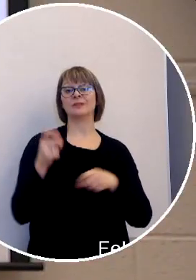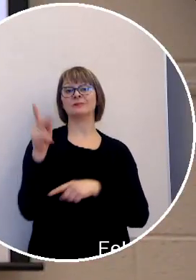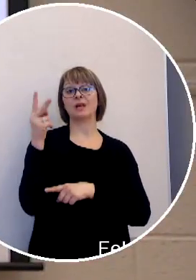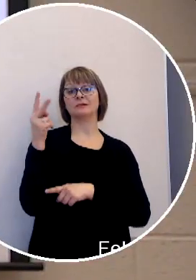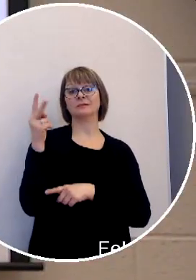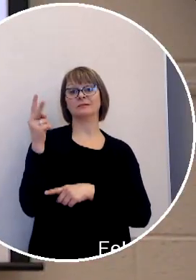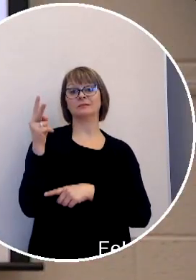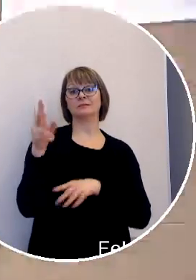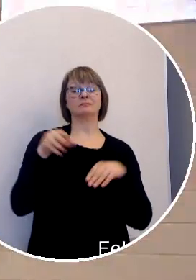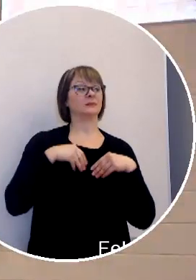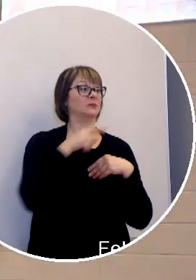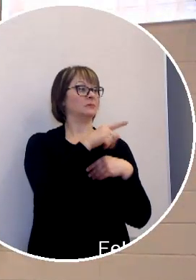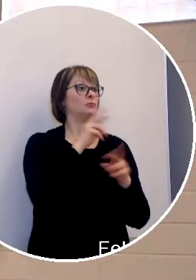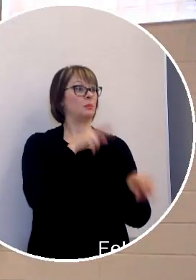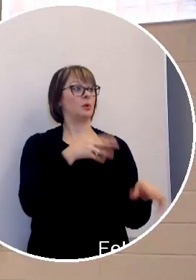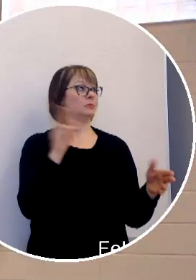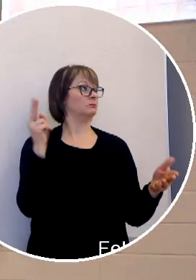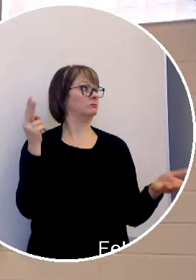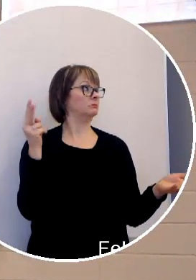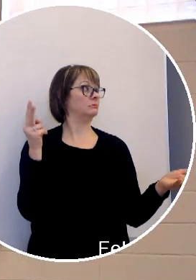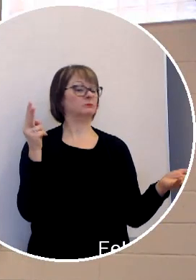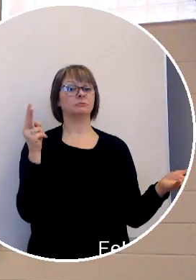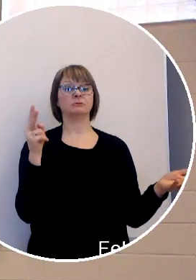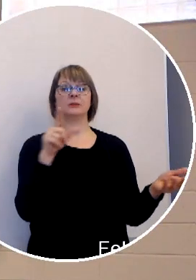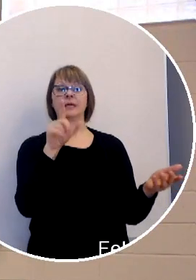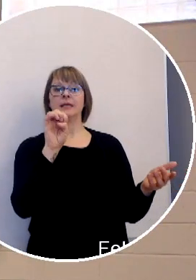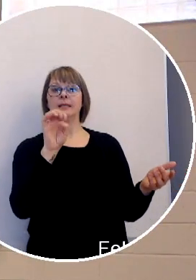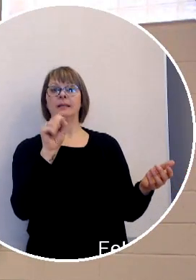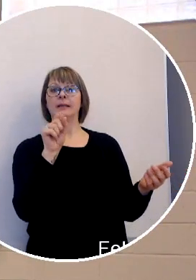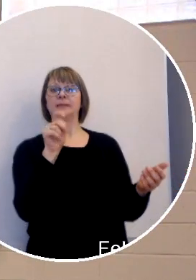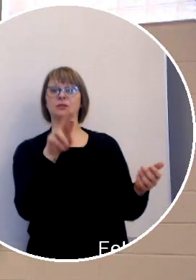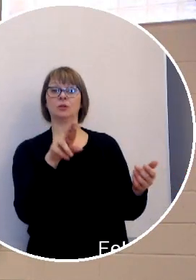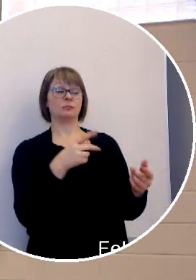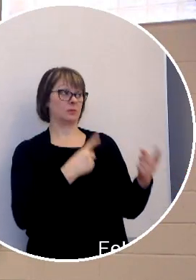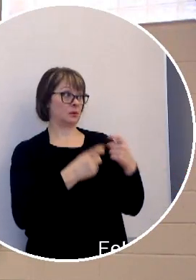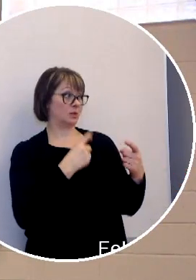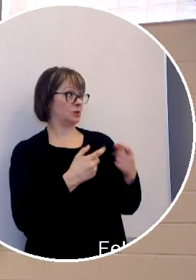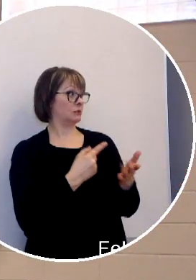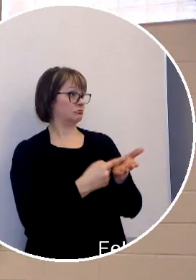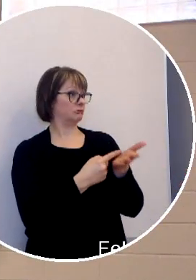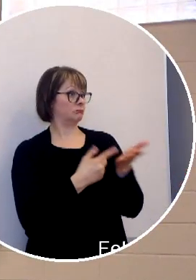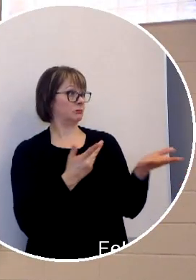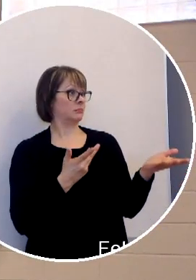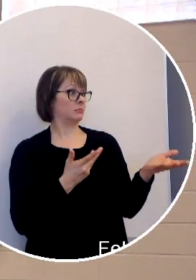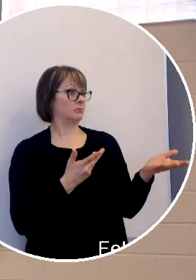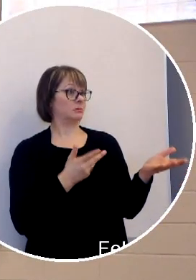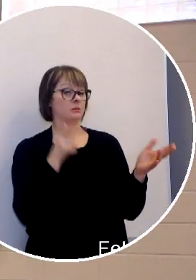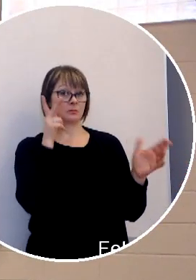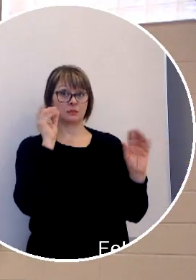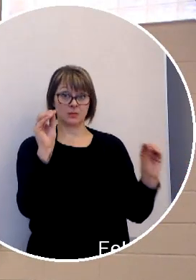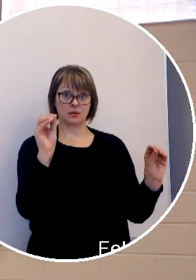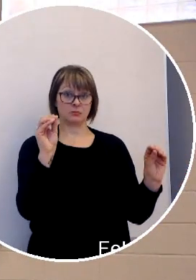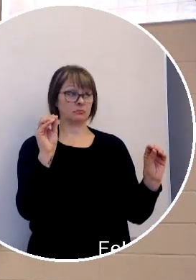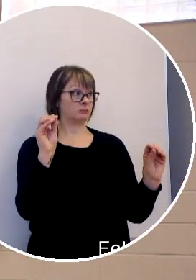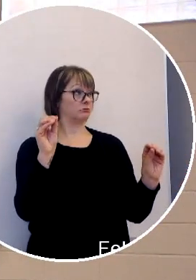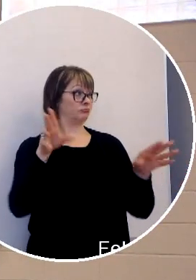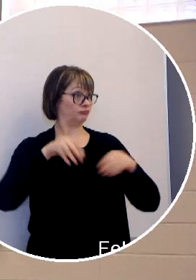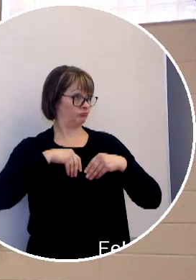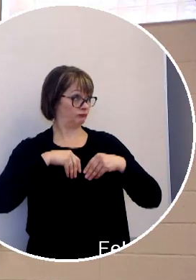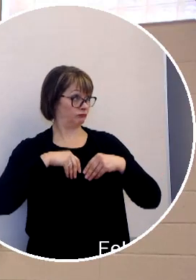I get a seconder to receive the report? Seconded by Lester. Any questions? Hearing none. All in